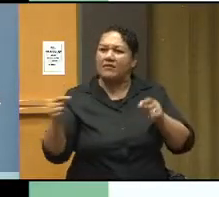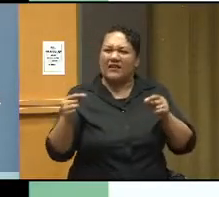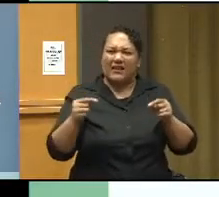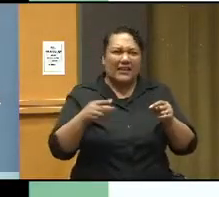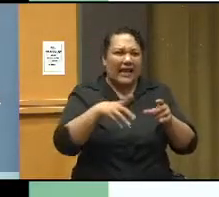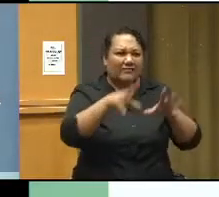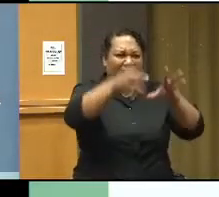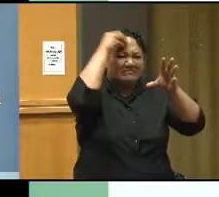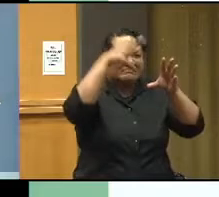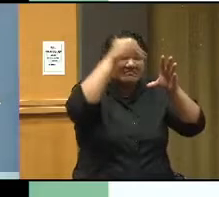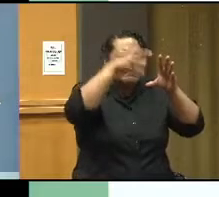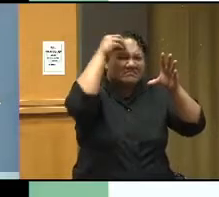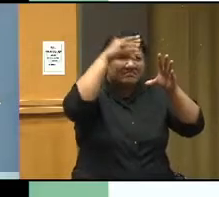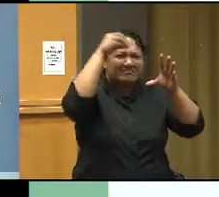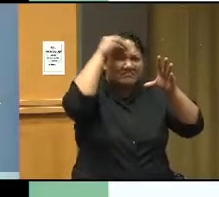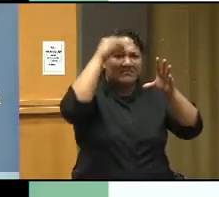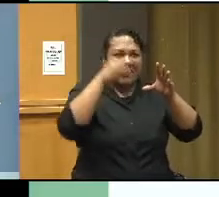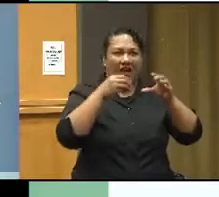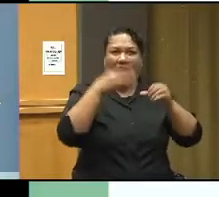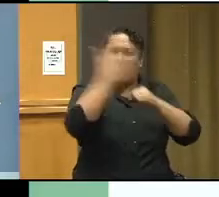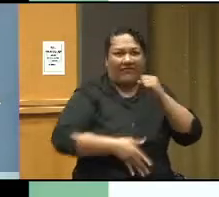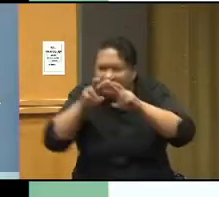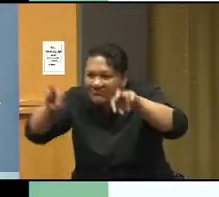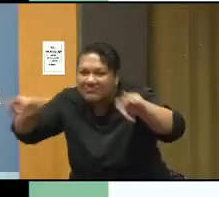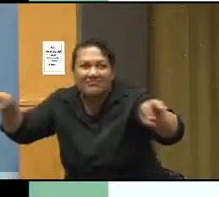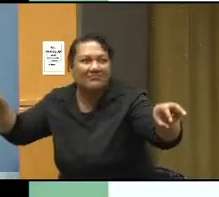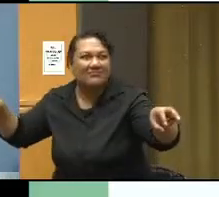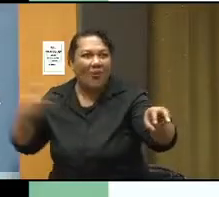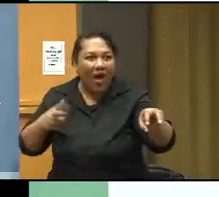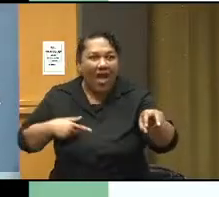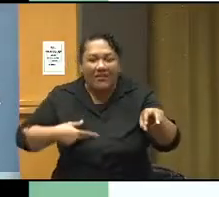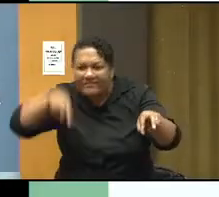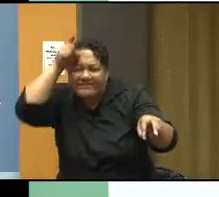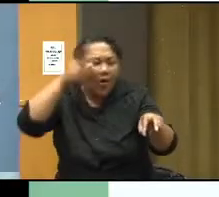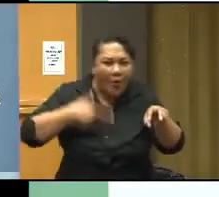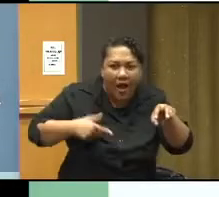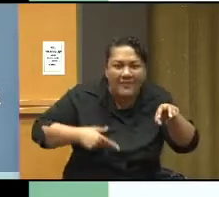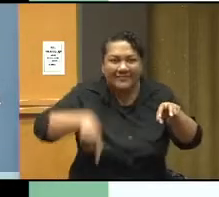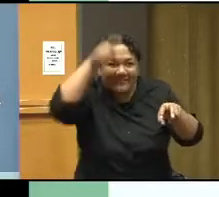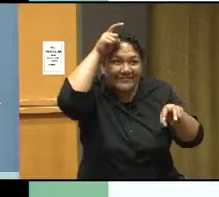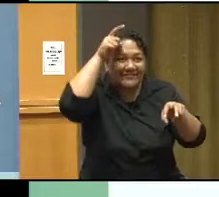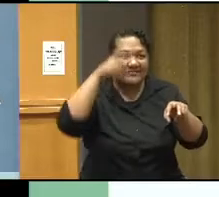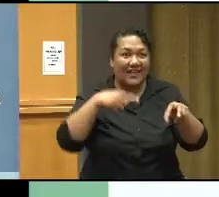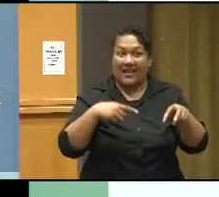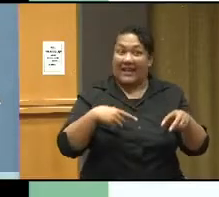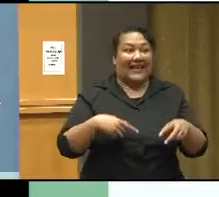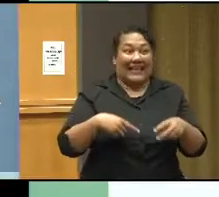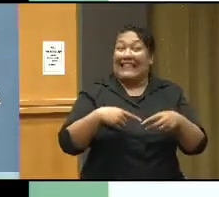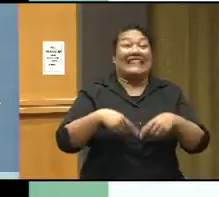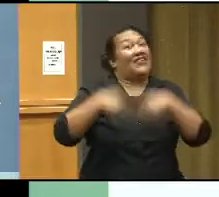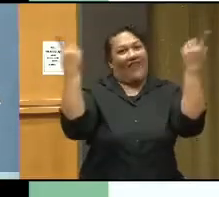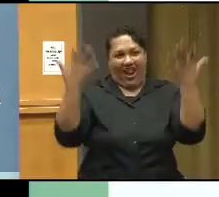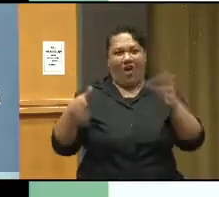assumptions of a particular theory, so I teach theories in employment relations, what is a pluralist theory, they will give you all the assumptions. They'll